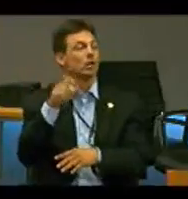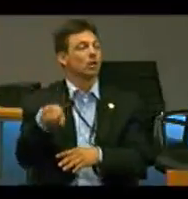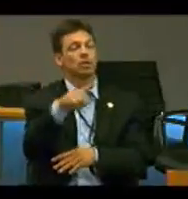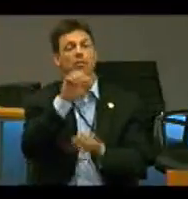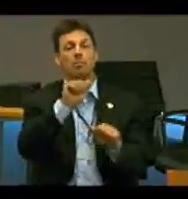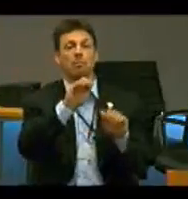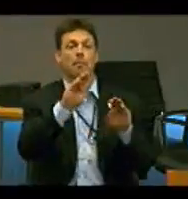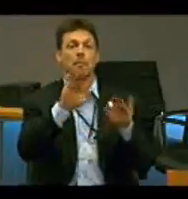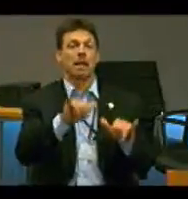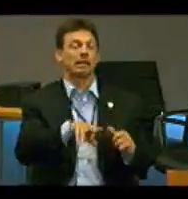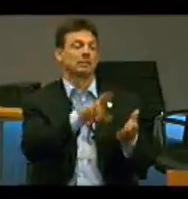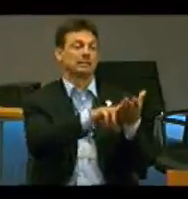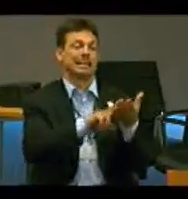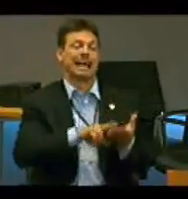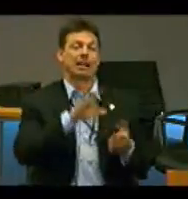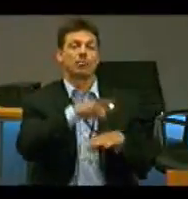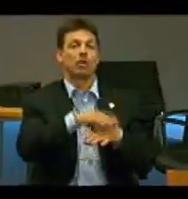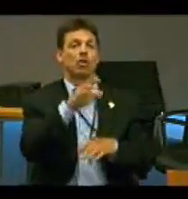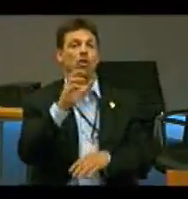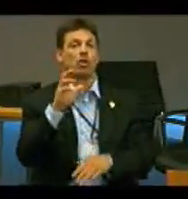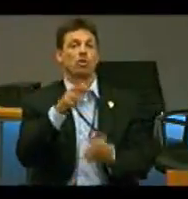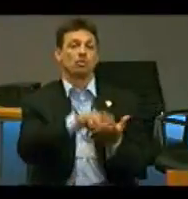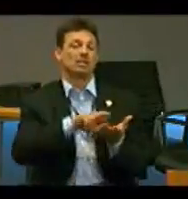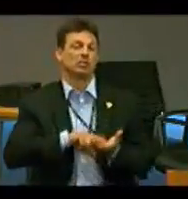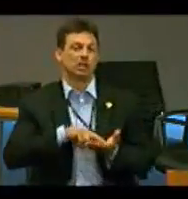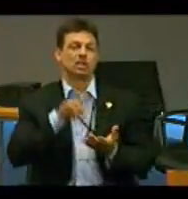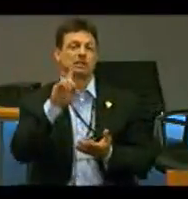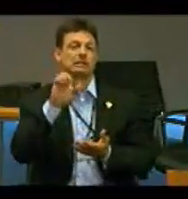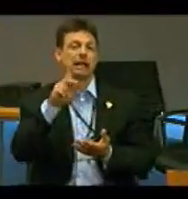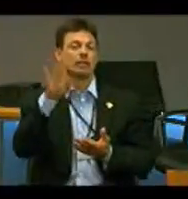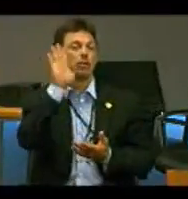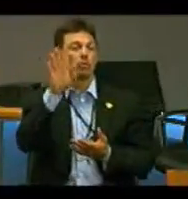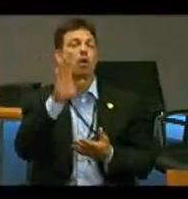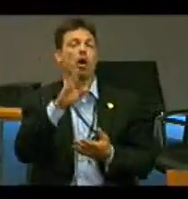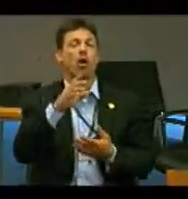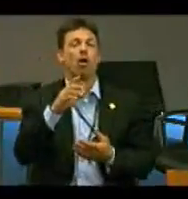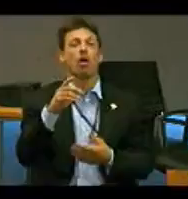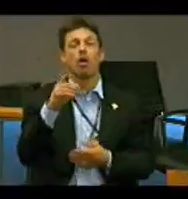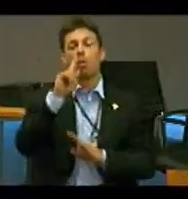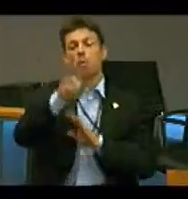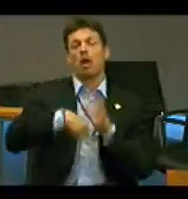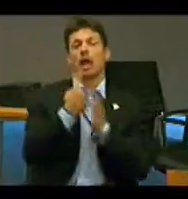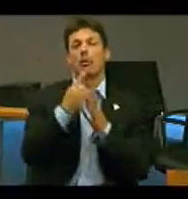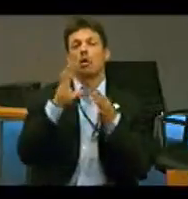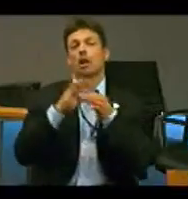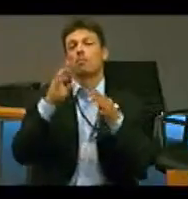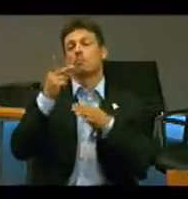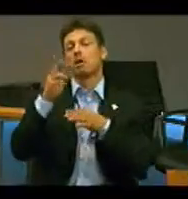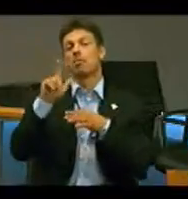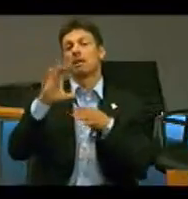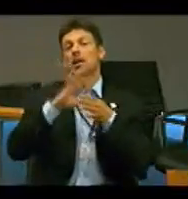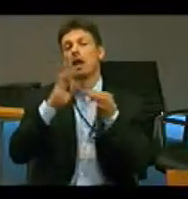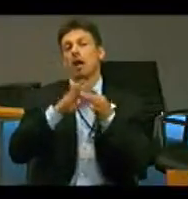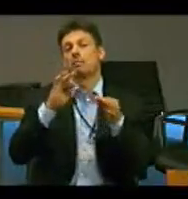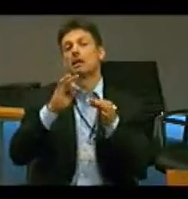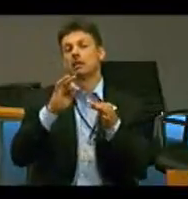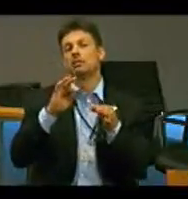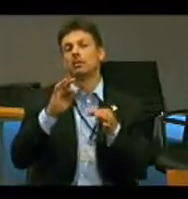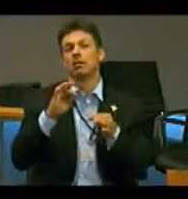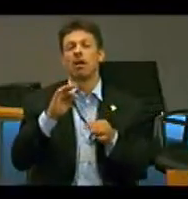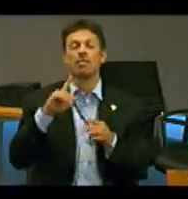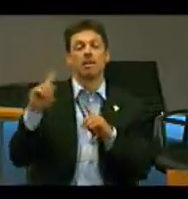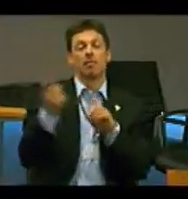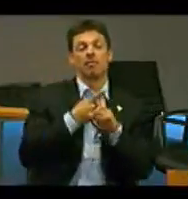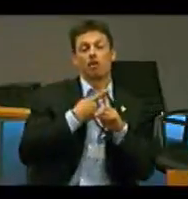the registration desk beginning at 9:30 a.m. We will hold the public comment period open for 1 hour, with spots allotted on a first-come,